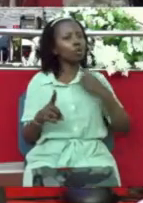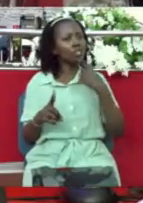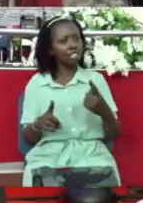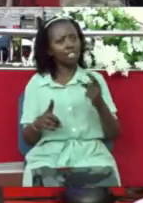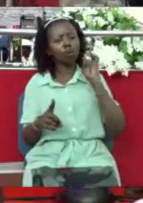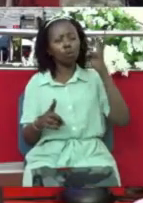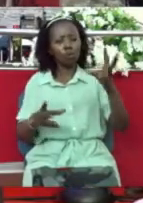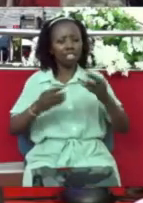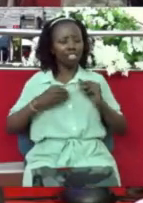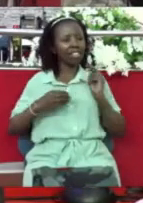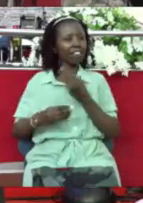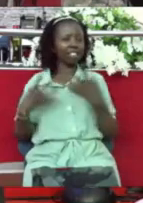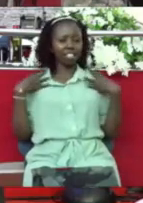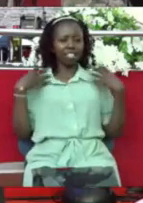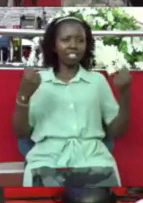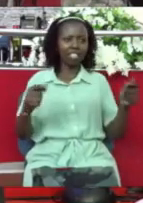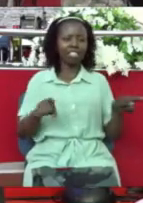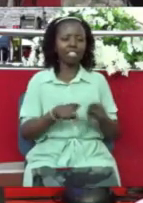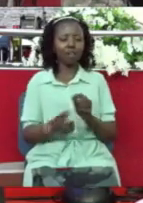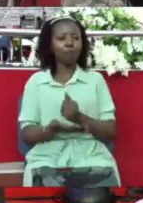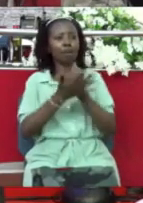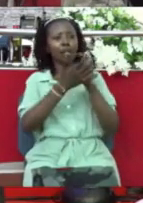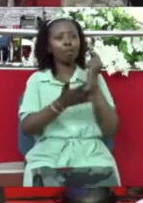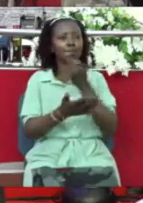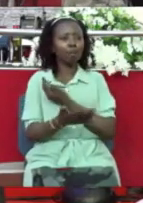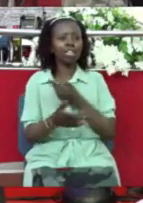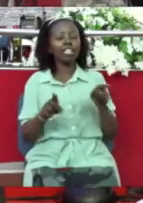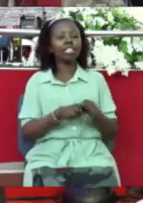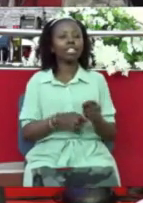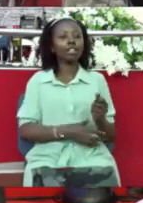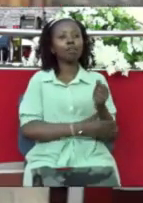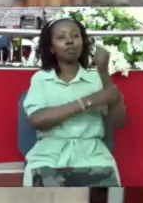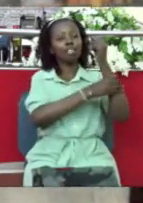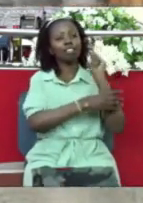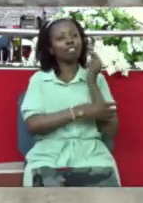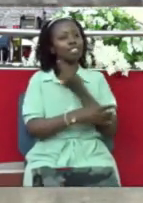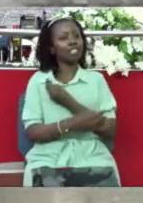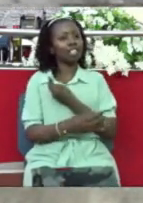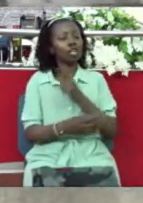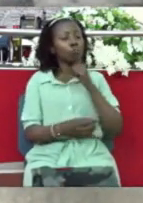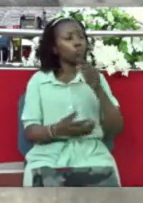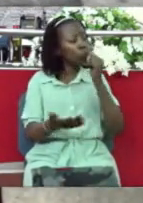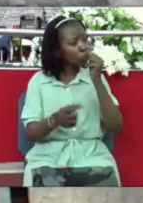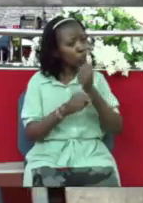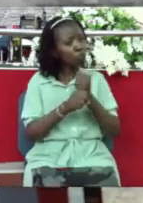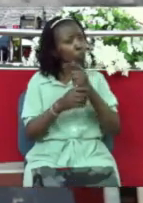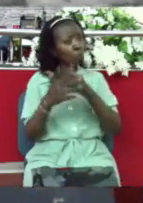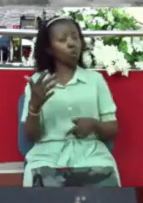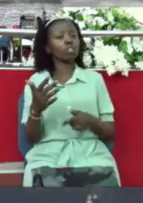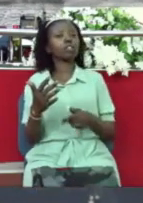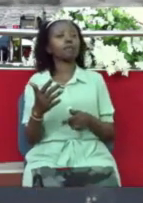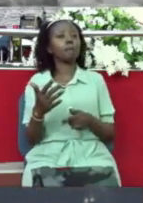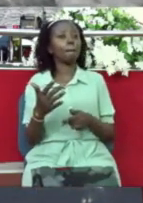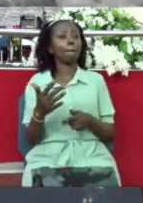us, he will help us, he will uphold us. What am I supposed to do then? It's only